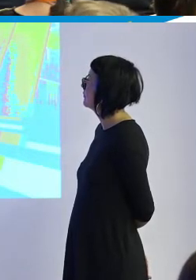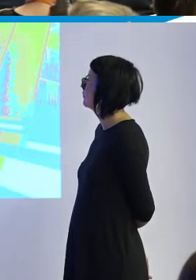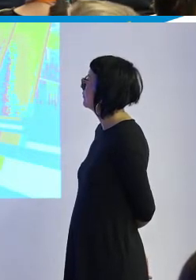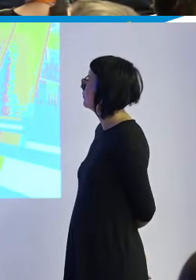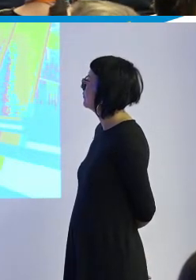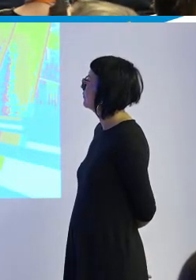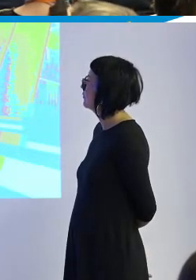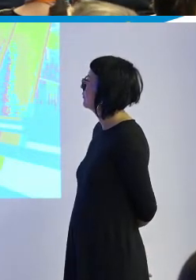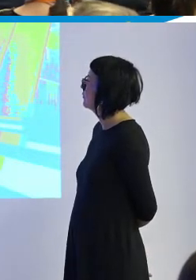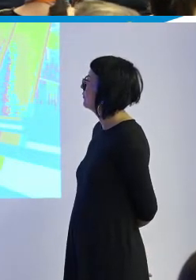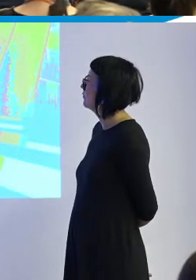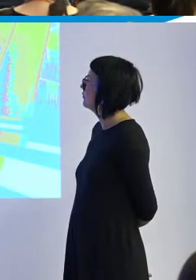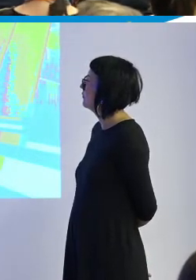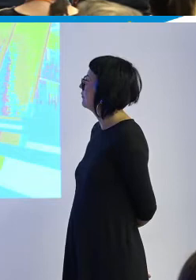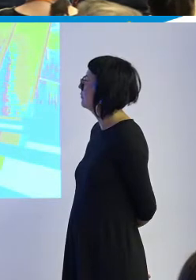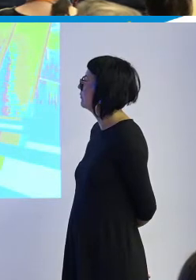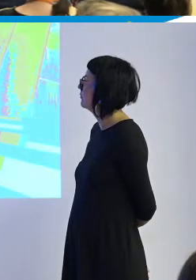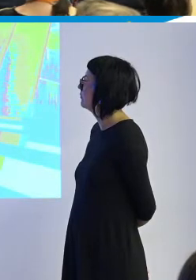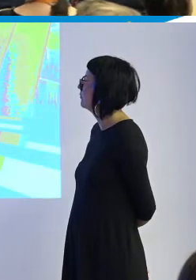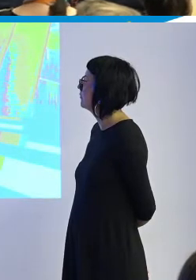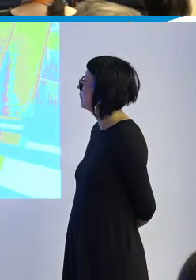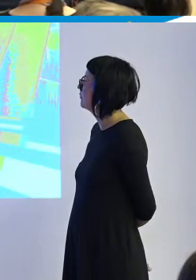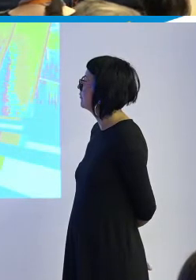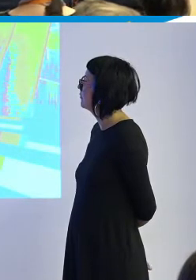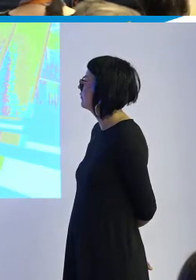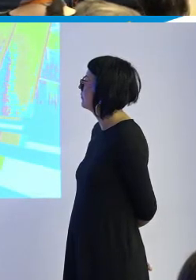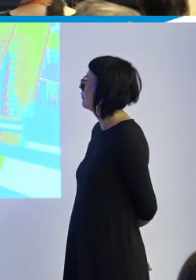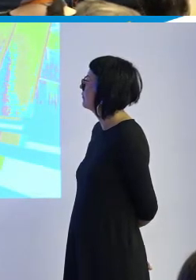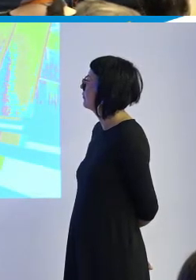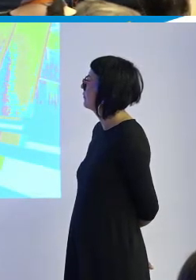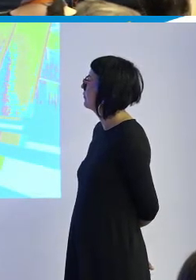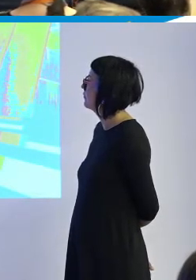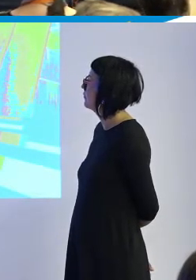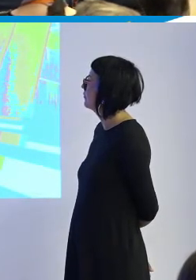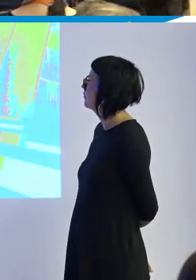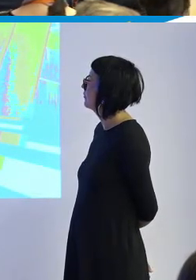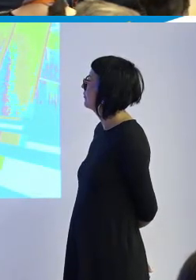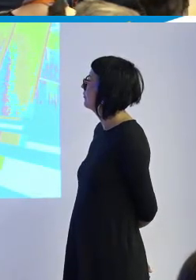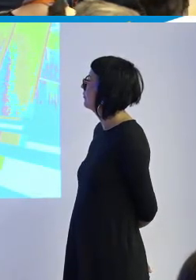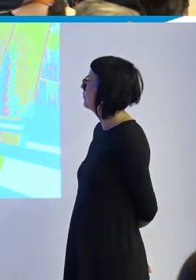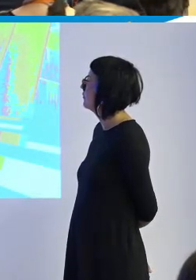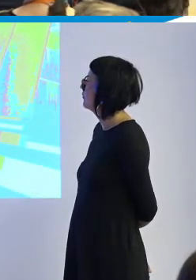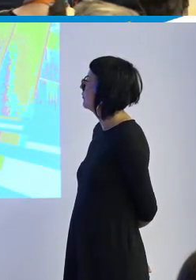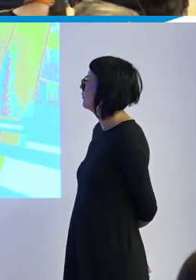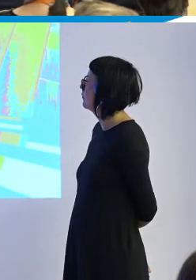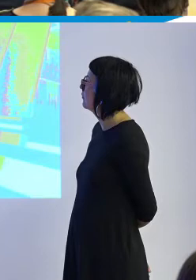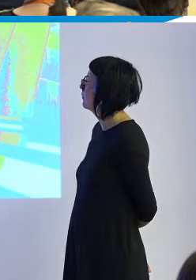the AWM03 is easy to put on and doesn't require help or additional accessories when suiting up